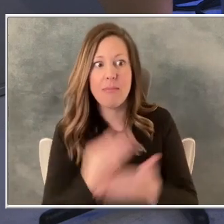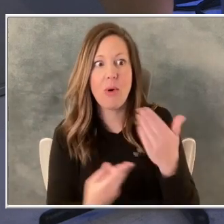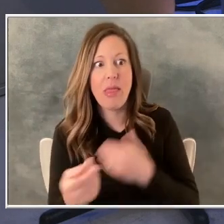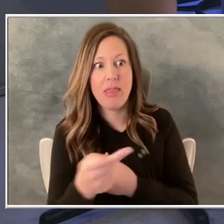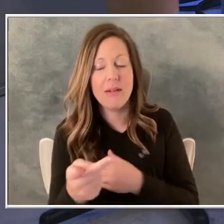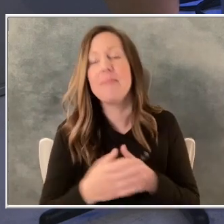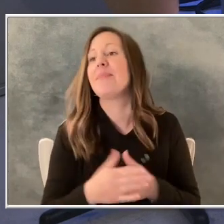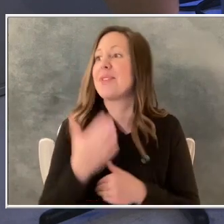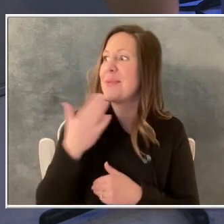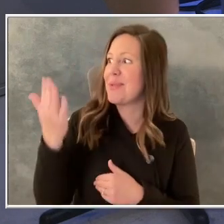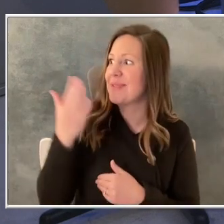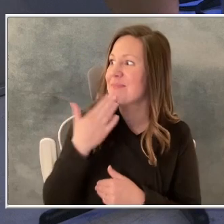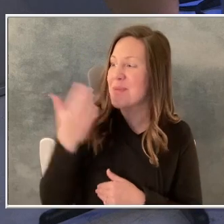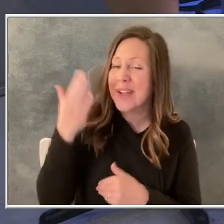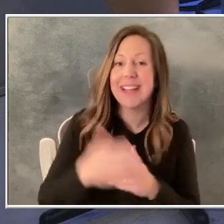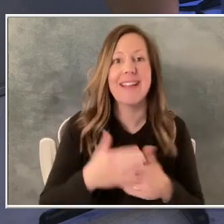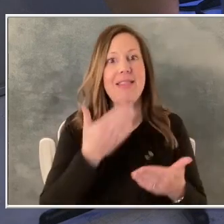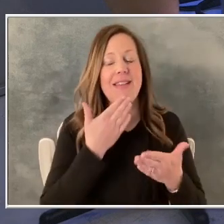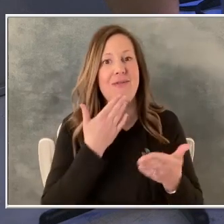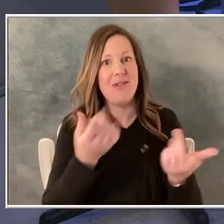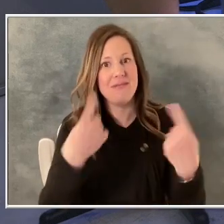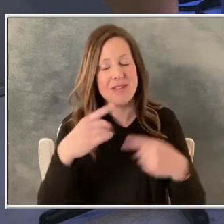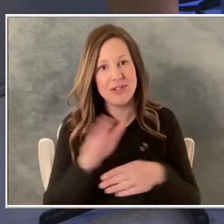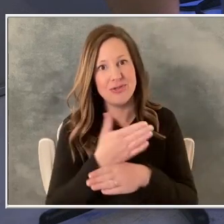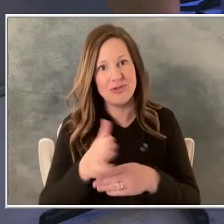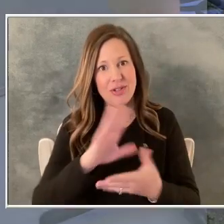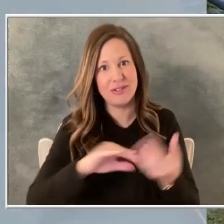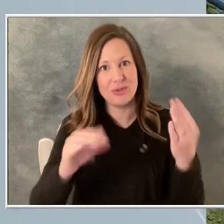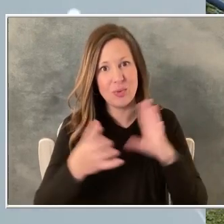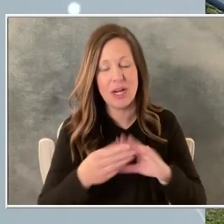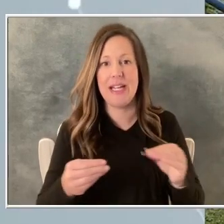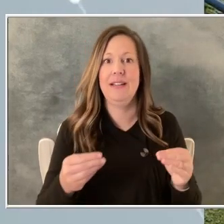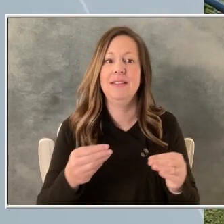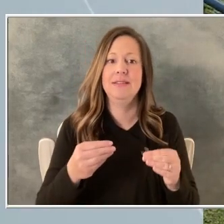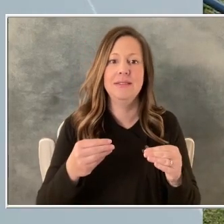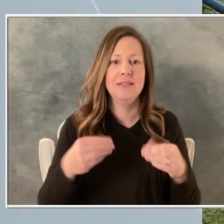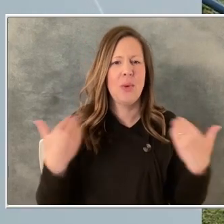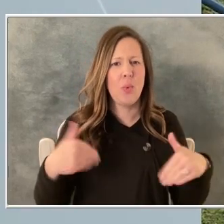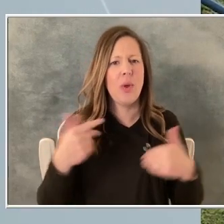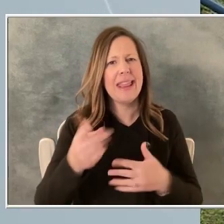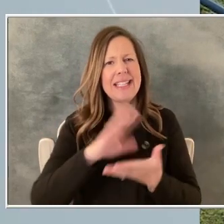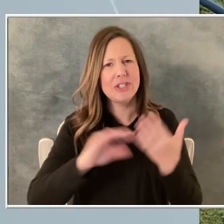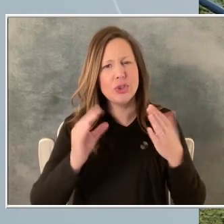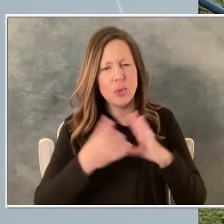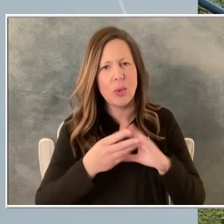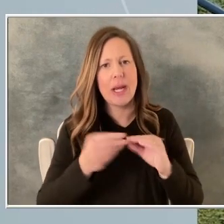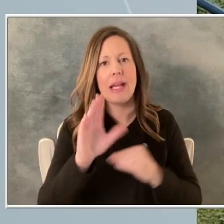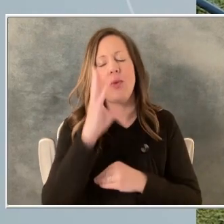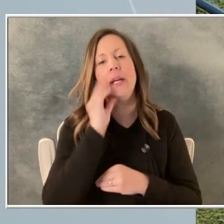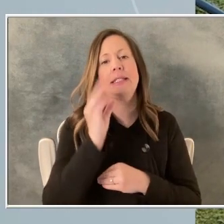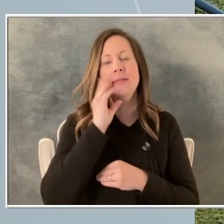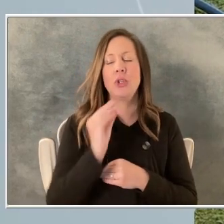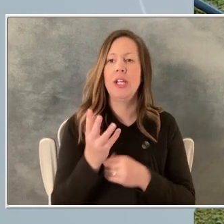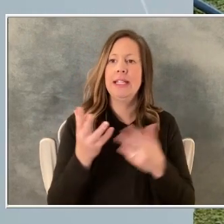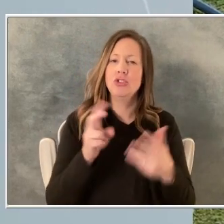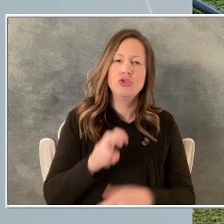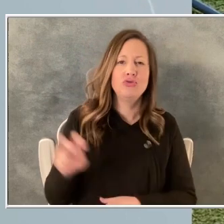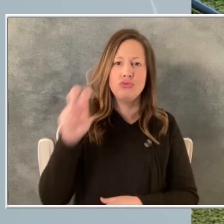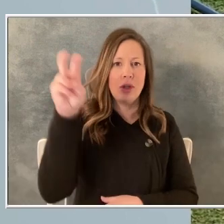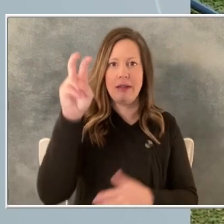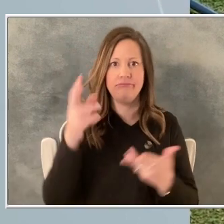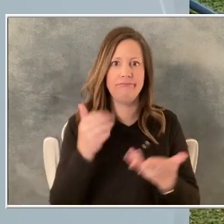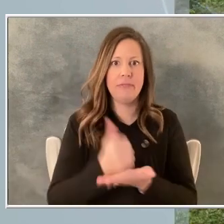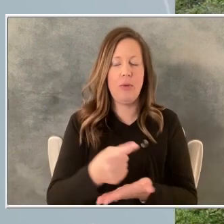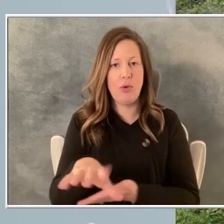being here and sharing your story. This story of prostate cancer, this journey in which led you to learn this news, actually began on this trip to